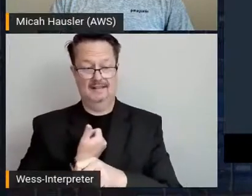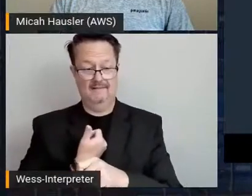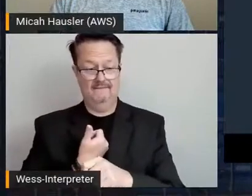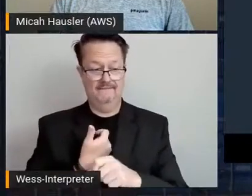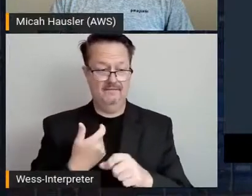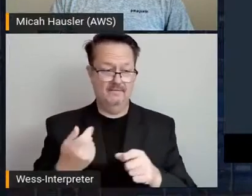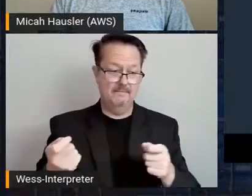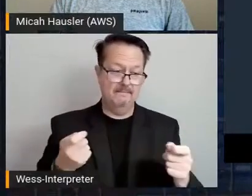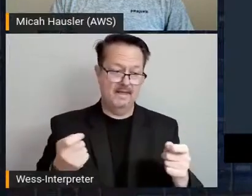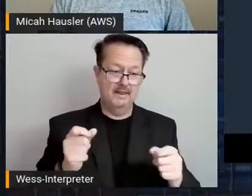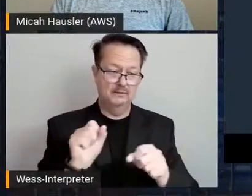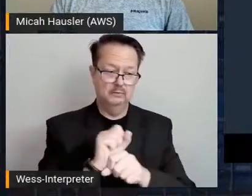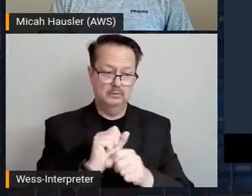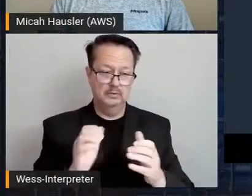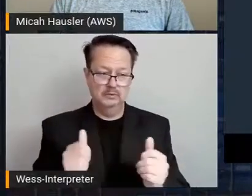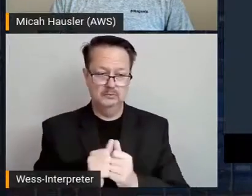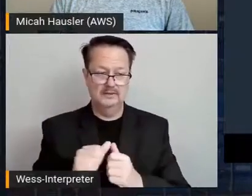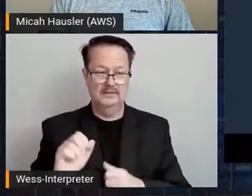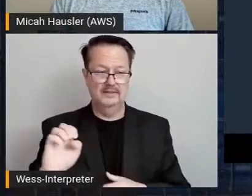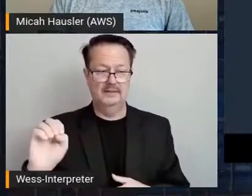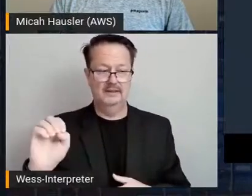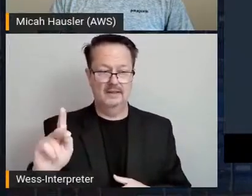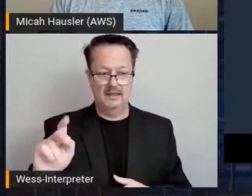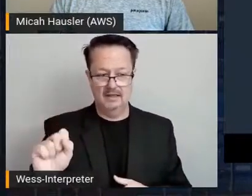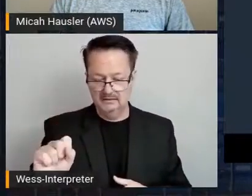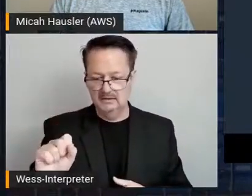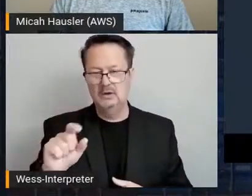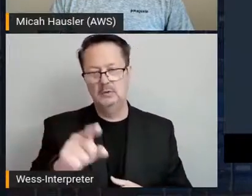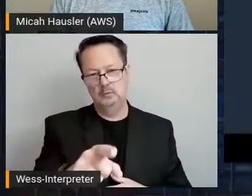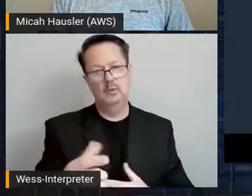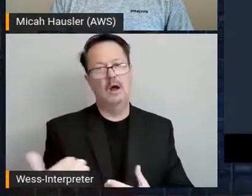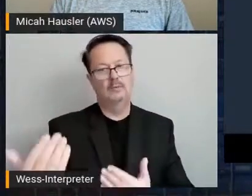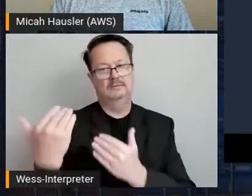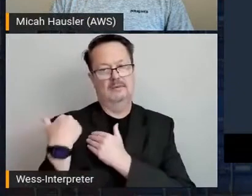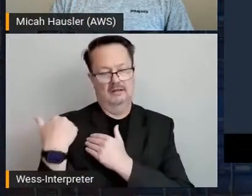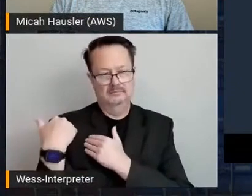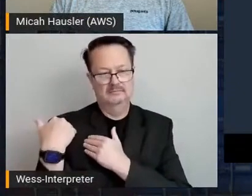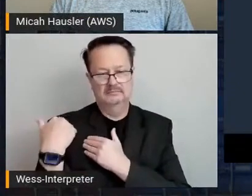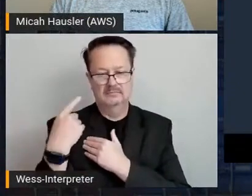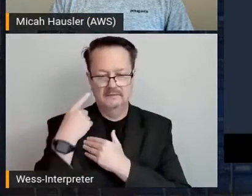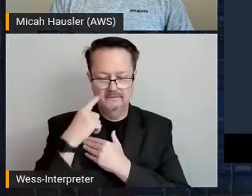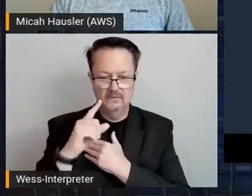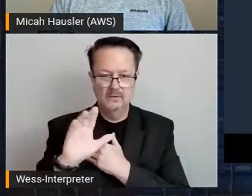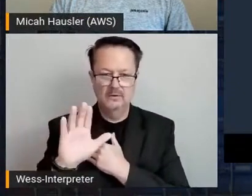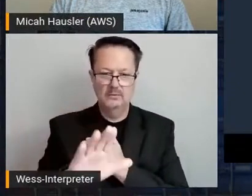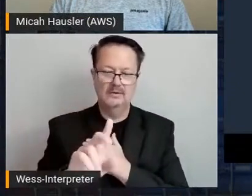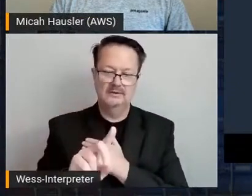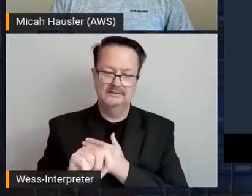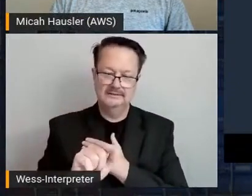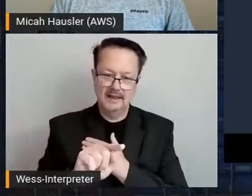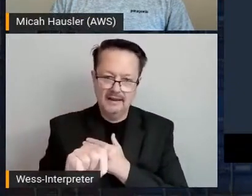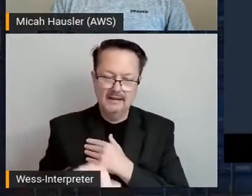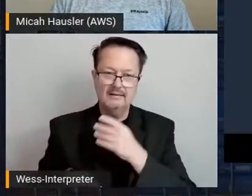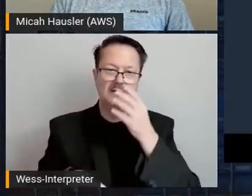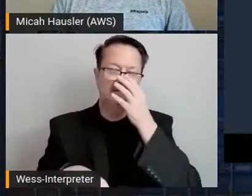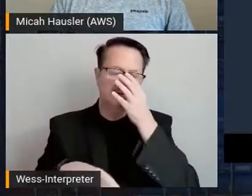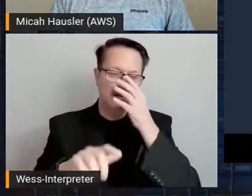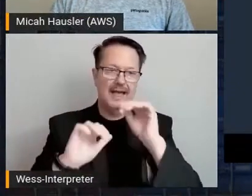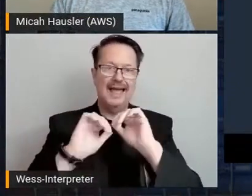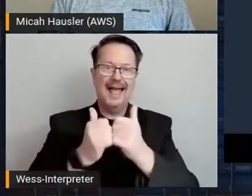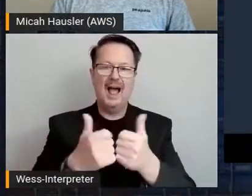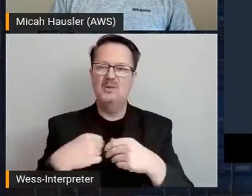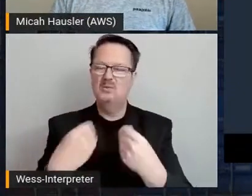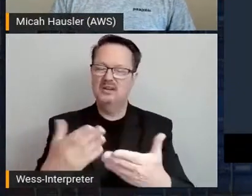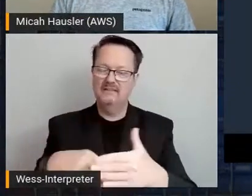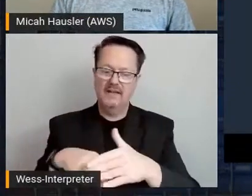with EKS, you are responsible for your data, how you grant